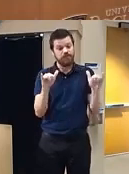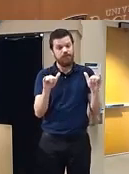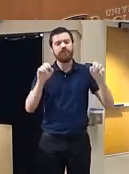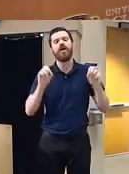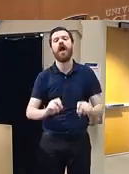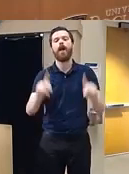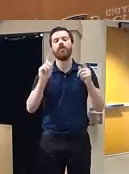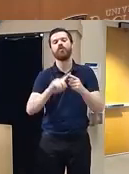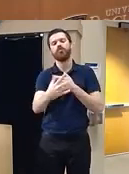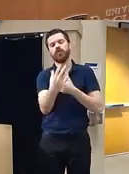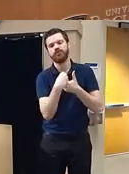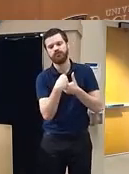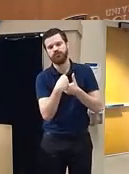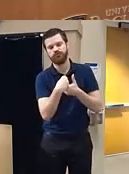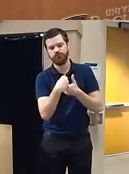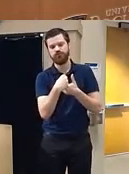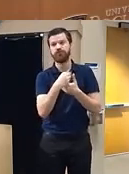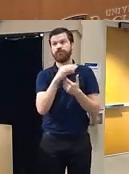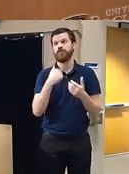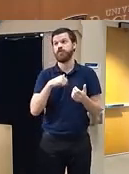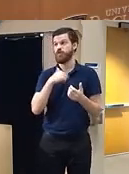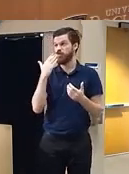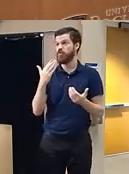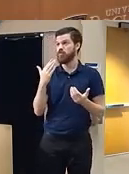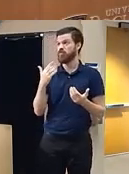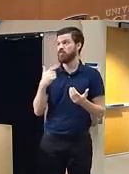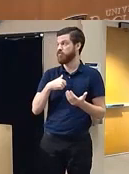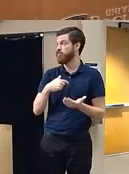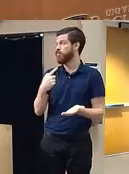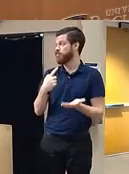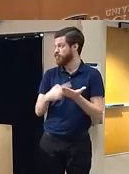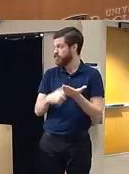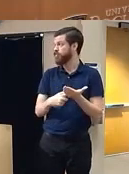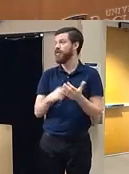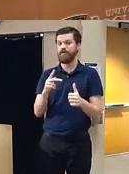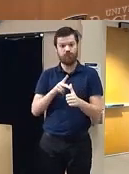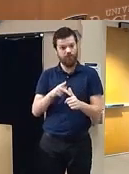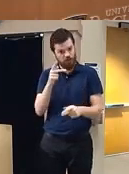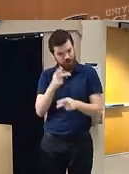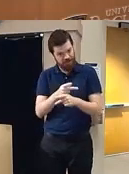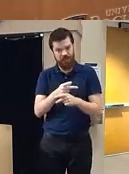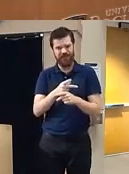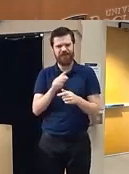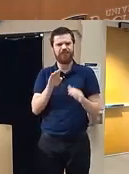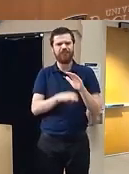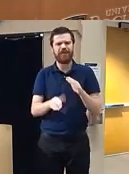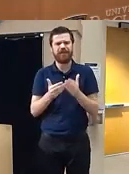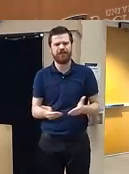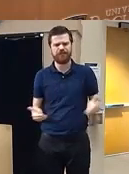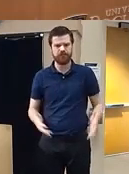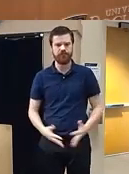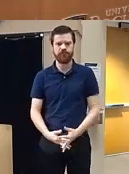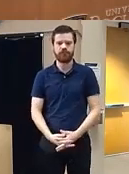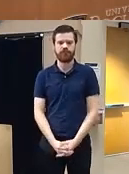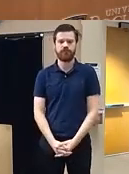be engaging with them. And sometimes, as we all know, we spend some time a fair amount of time talking about primary care, basic things. We